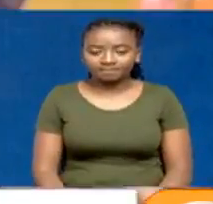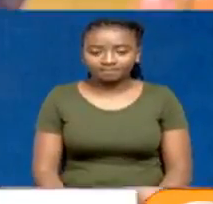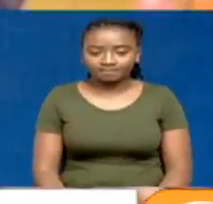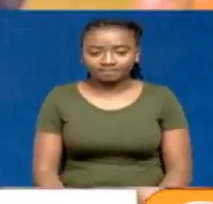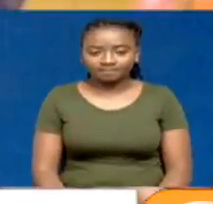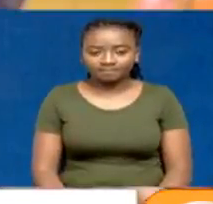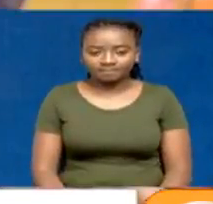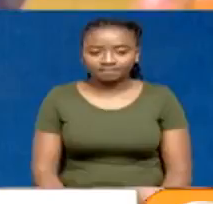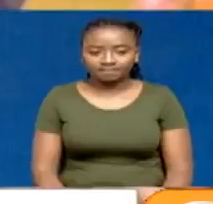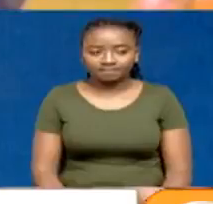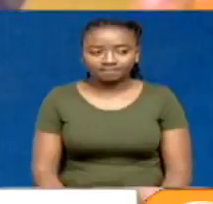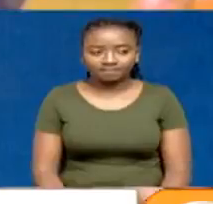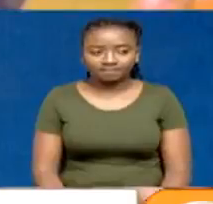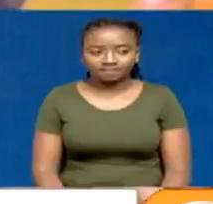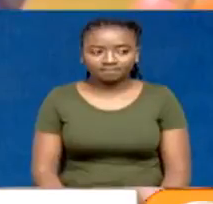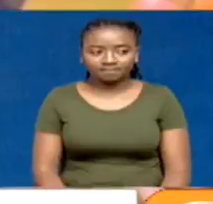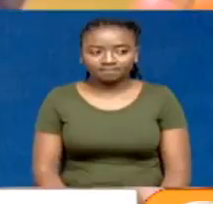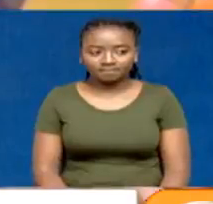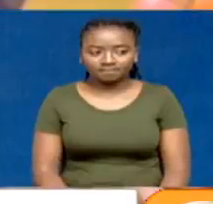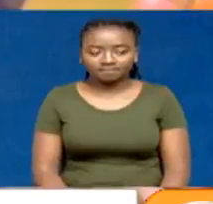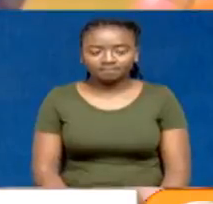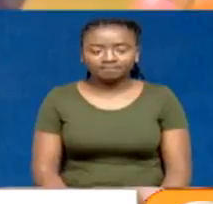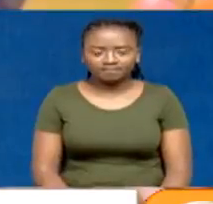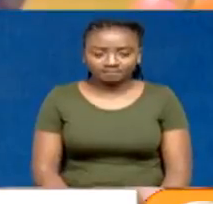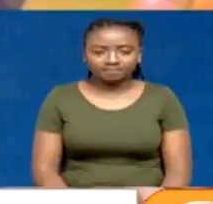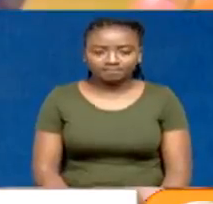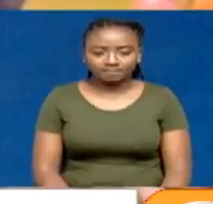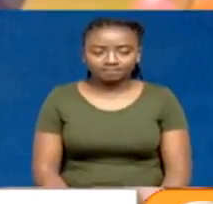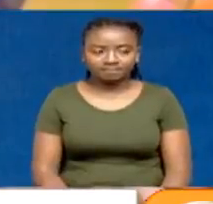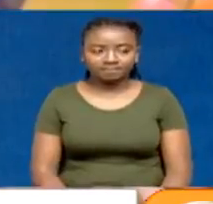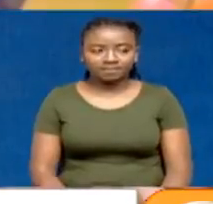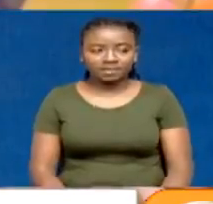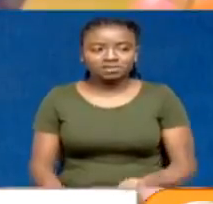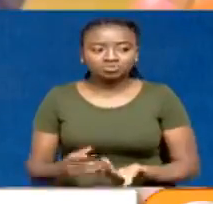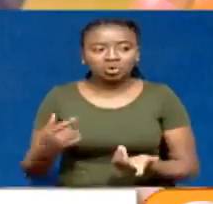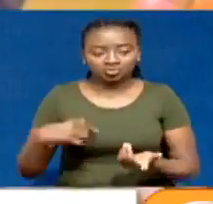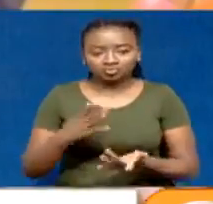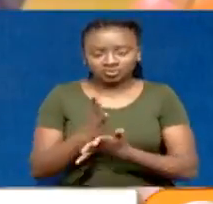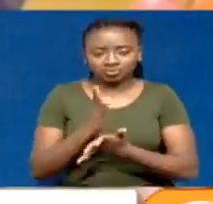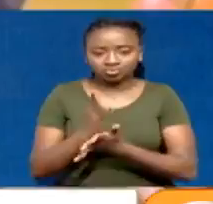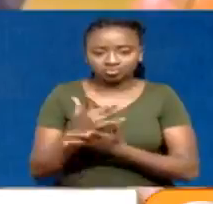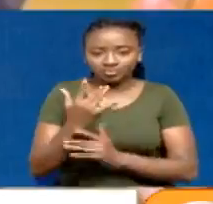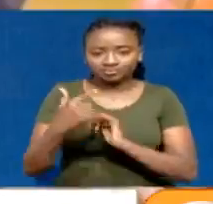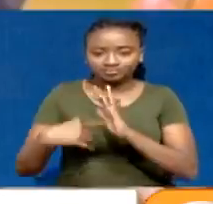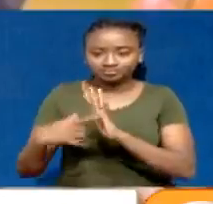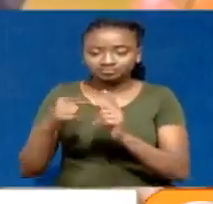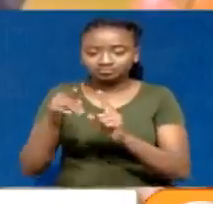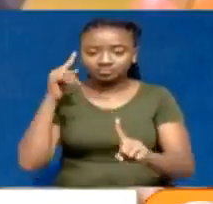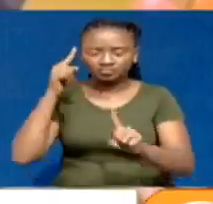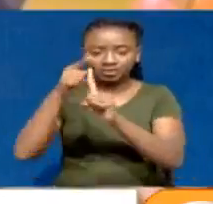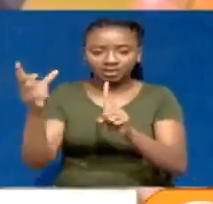Just 1 second before you can do it. Products, specifically developed by stakeholders, will unlock the industry, and this can be achieved